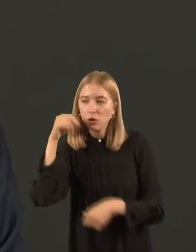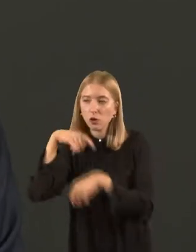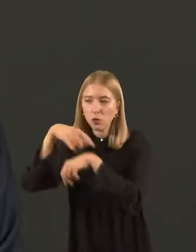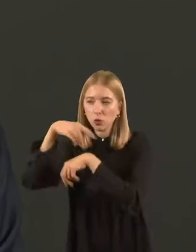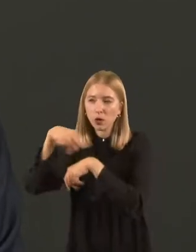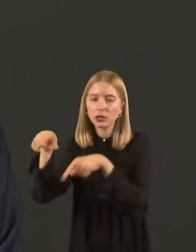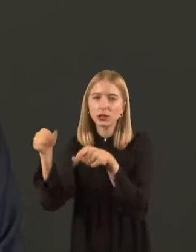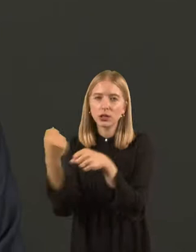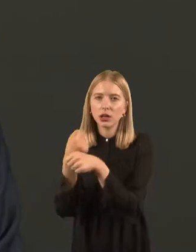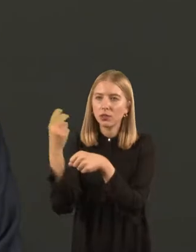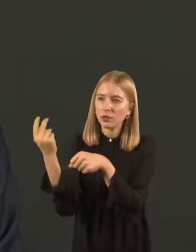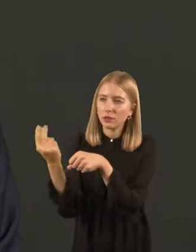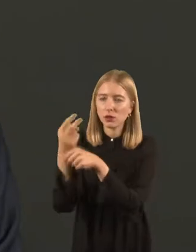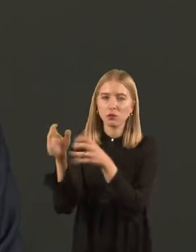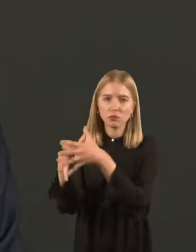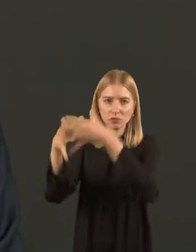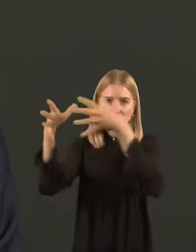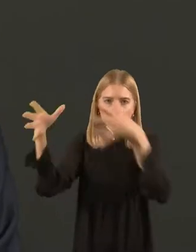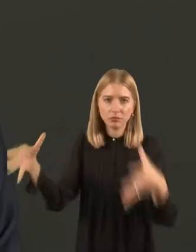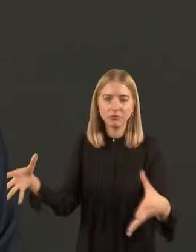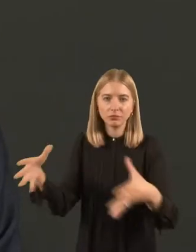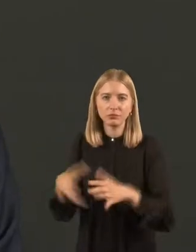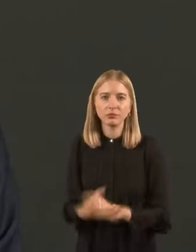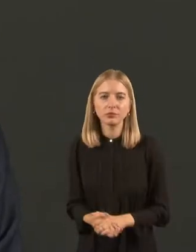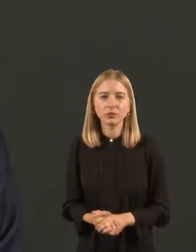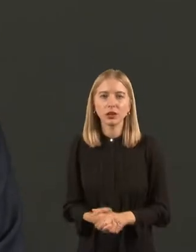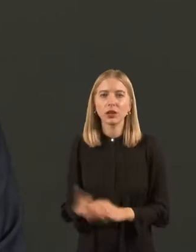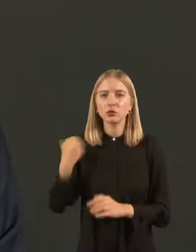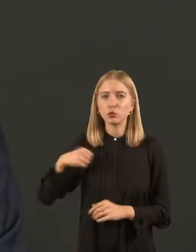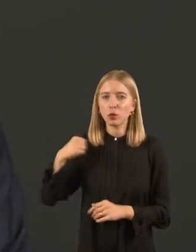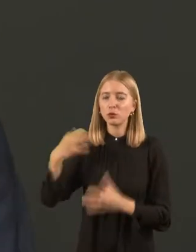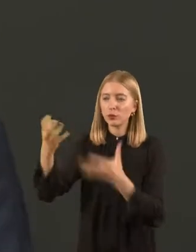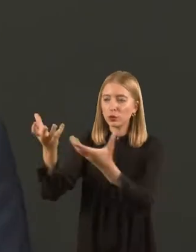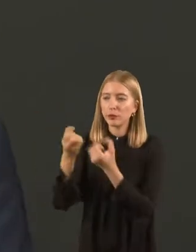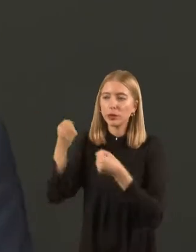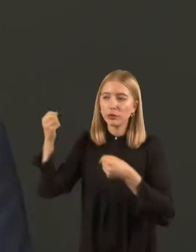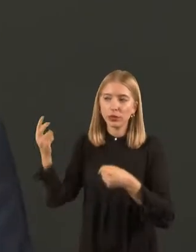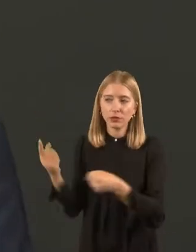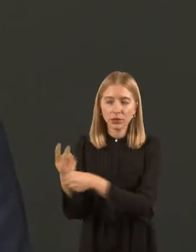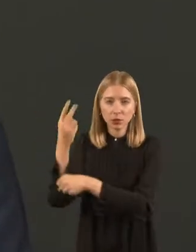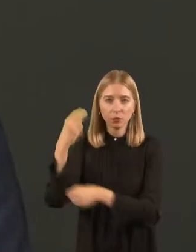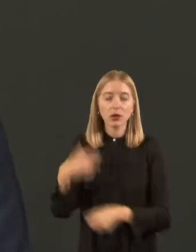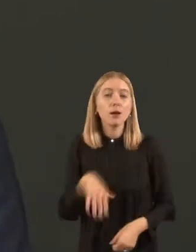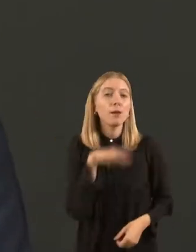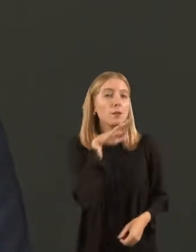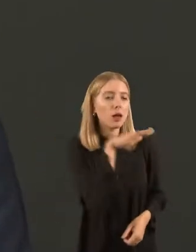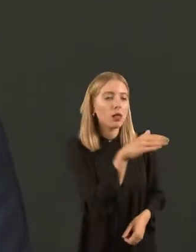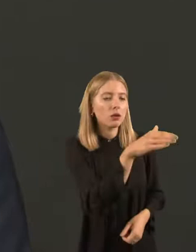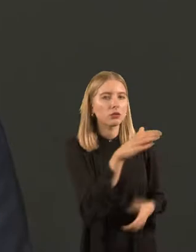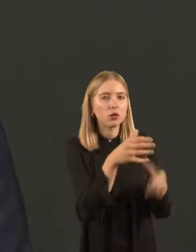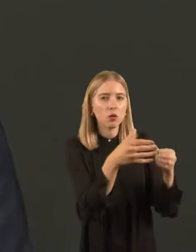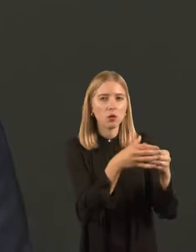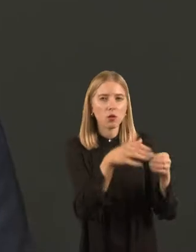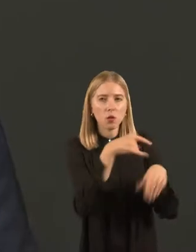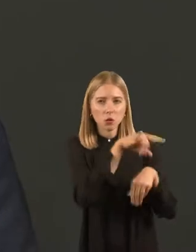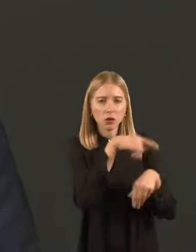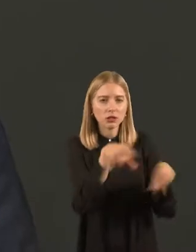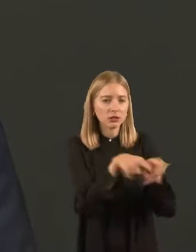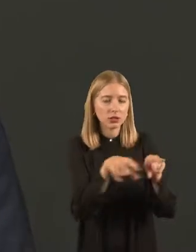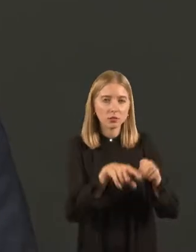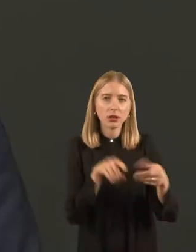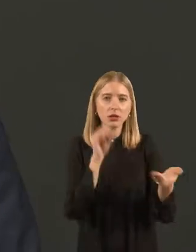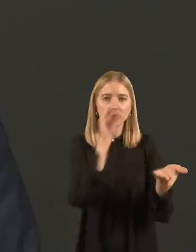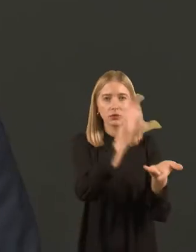into developing the infrastructure. The same goes for Kaunas Airport, and regarding